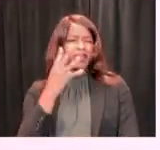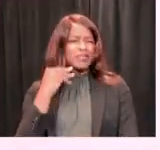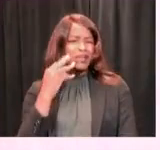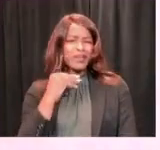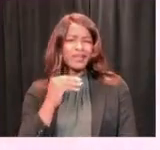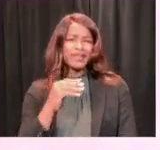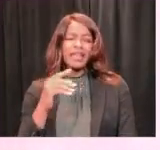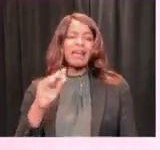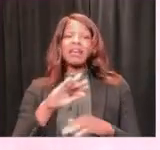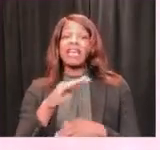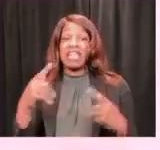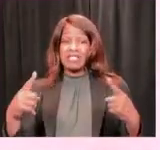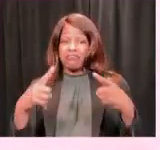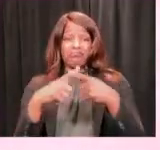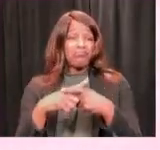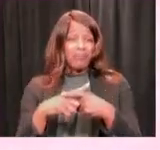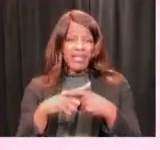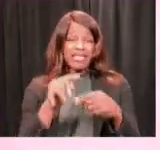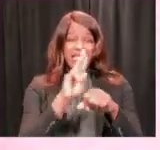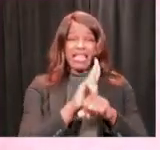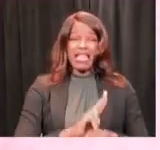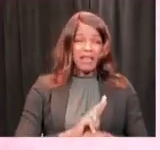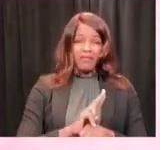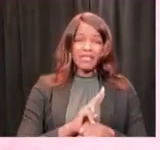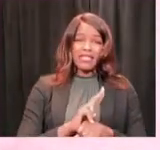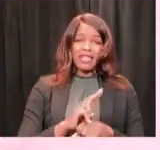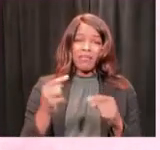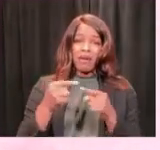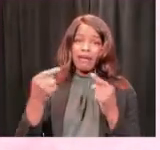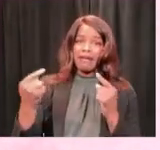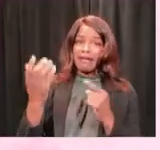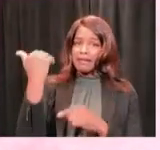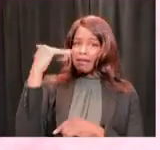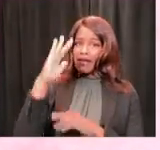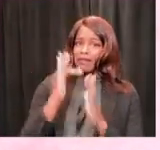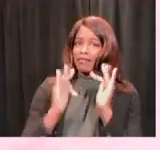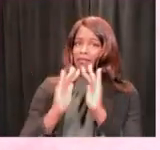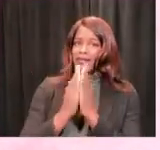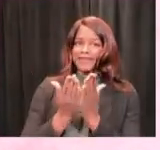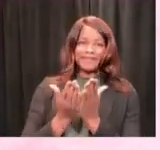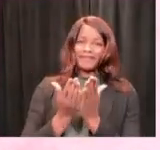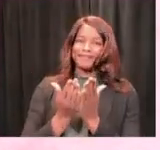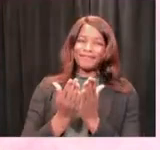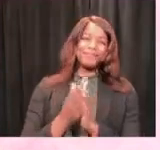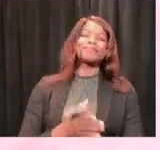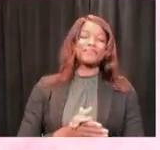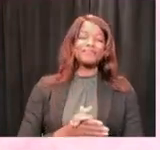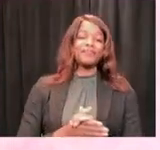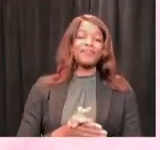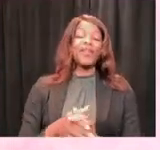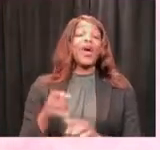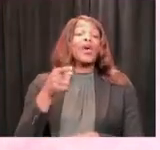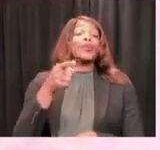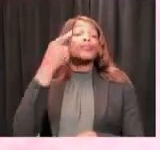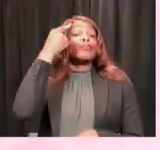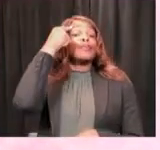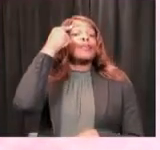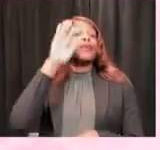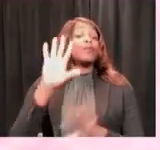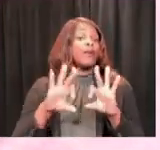conflicts, that's never had some habits that didn't honor God. Every single family, listen, if you think your family is the perfect family,